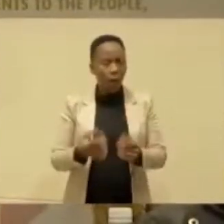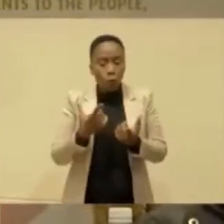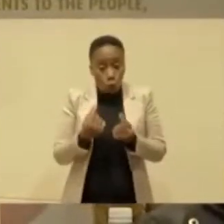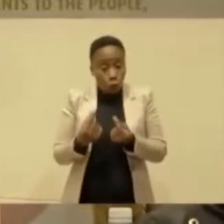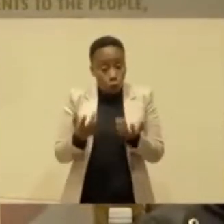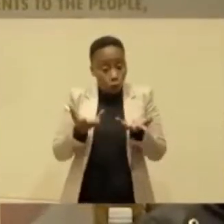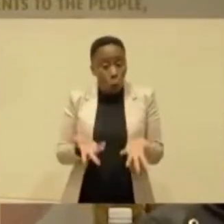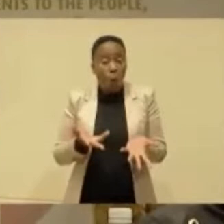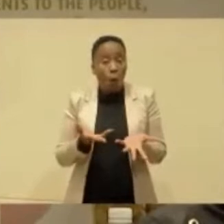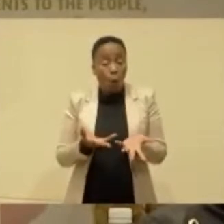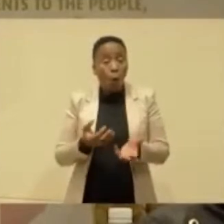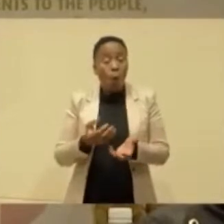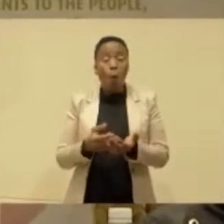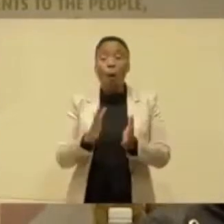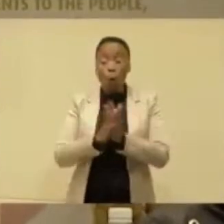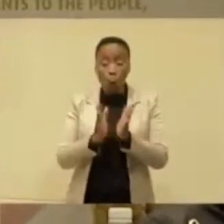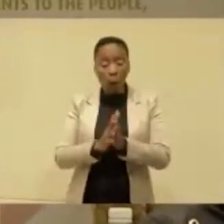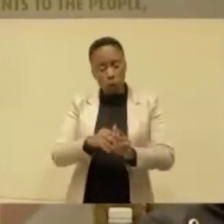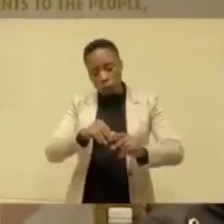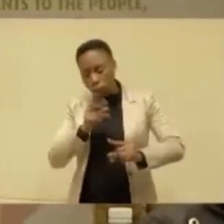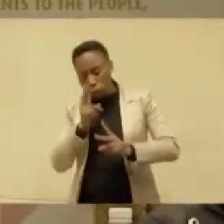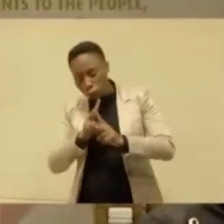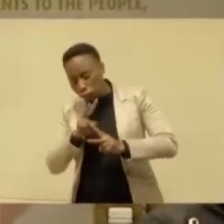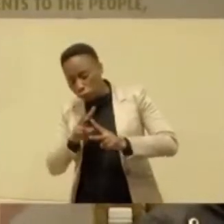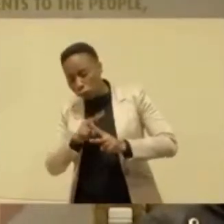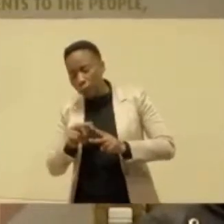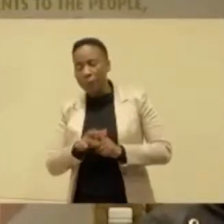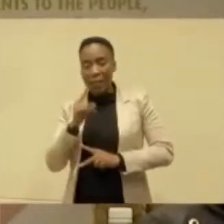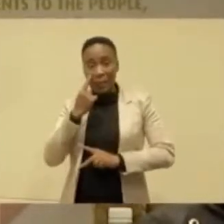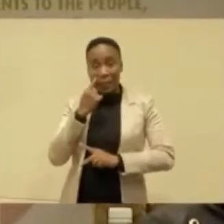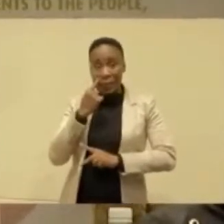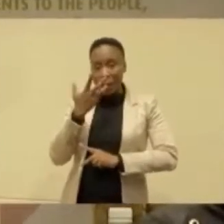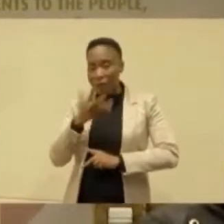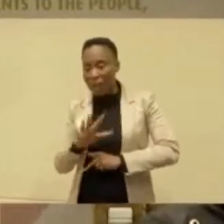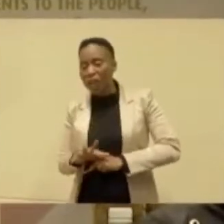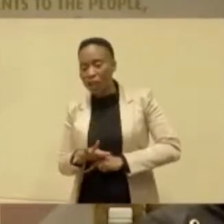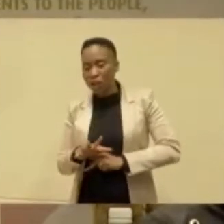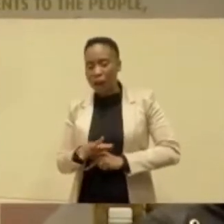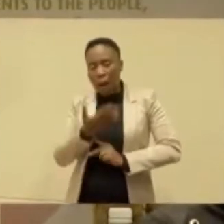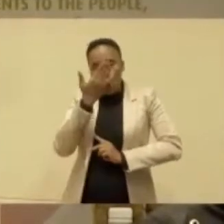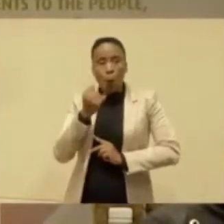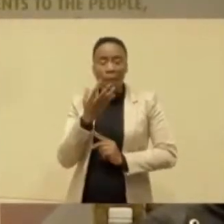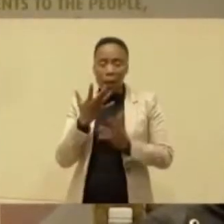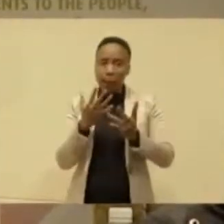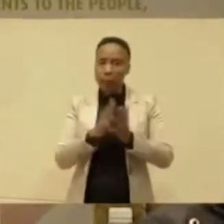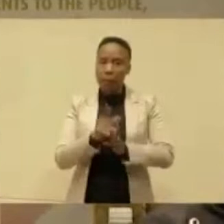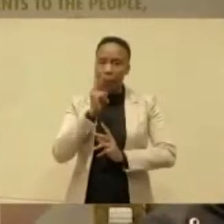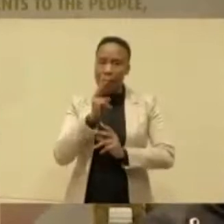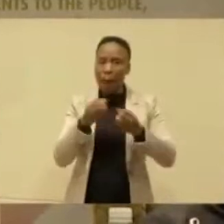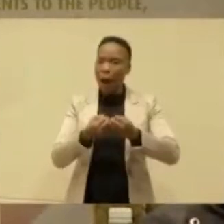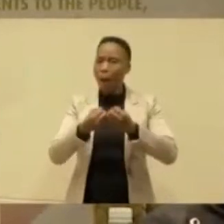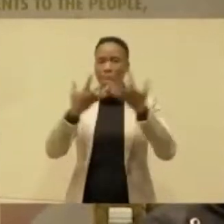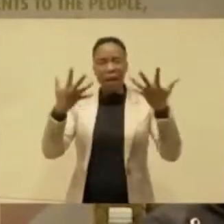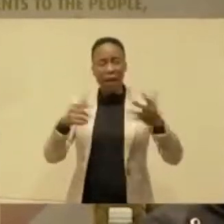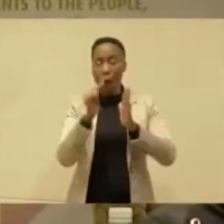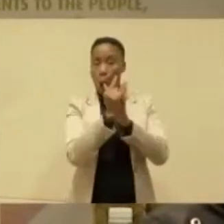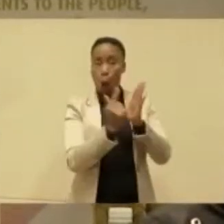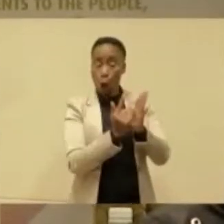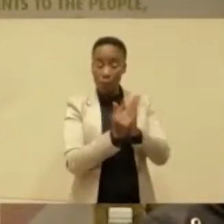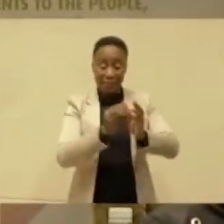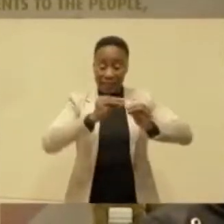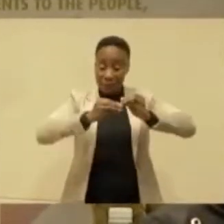did we went into that and we realized and we went back i don't know whether you have seen how many laws have been